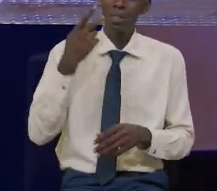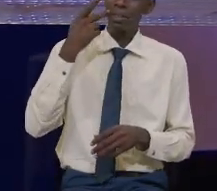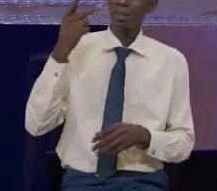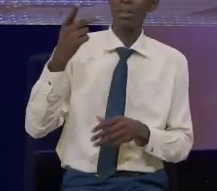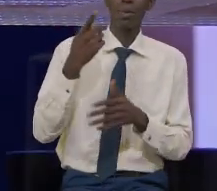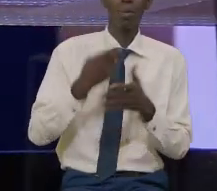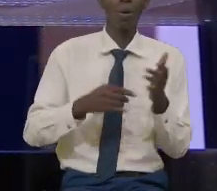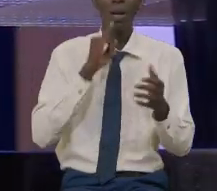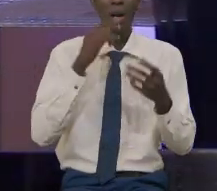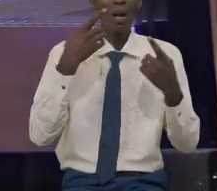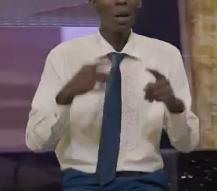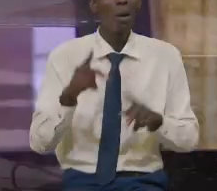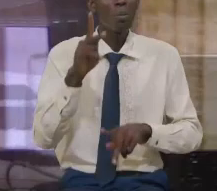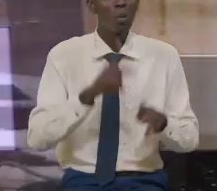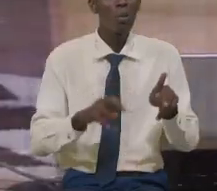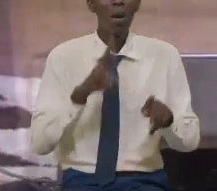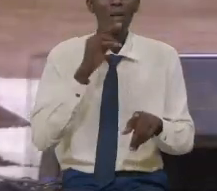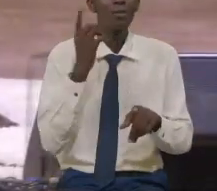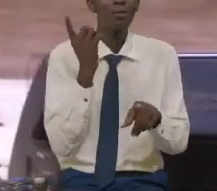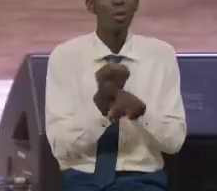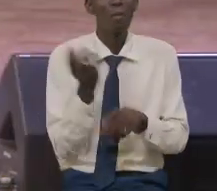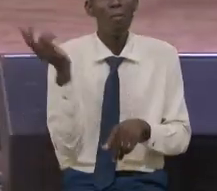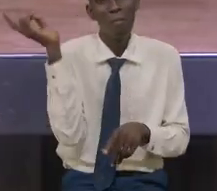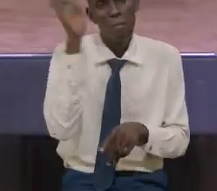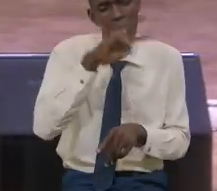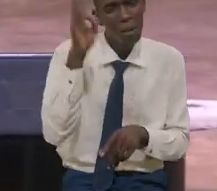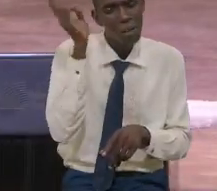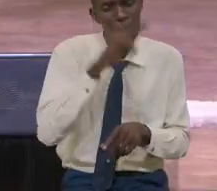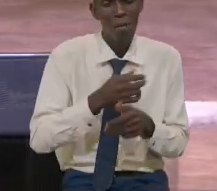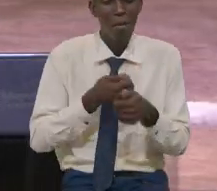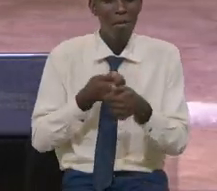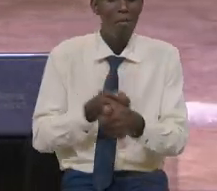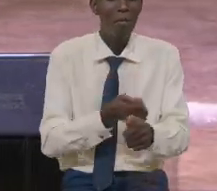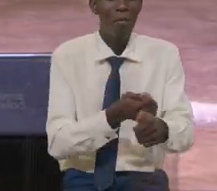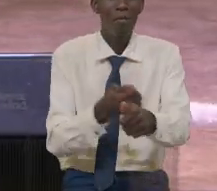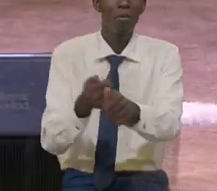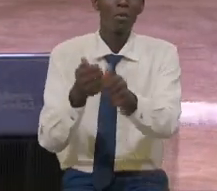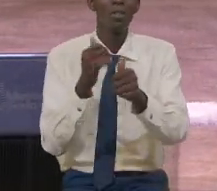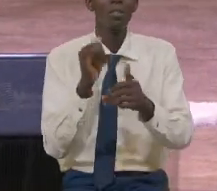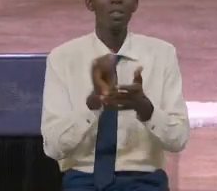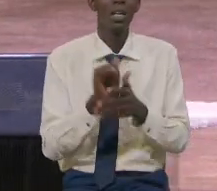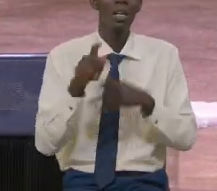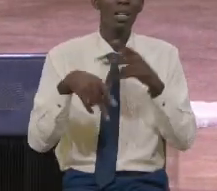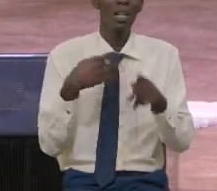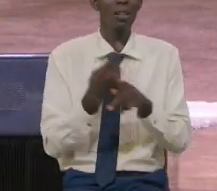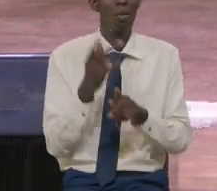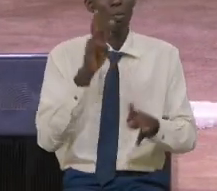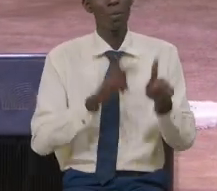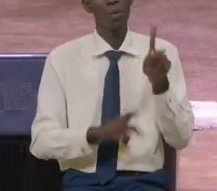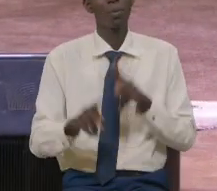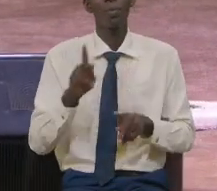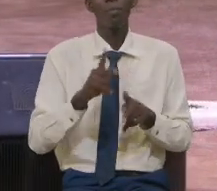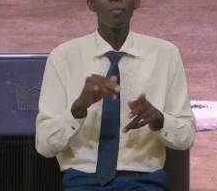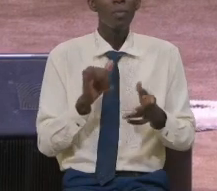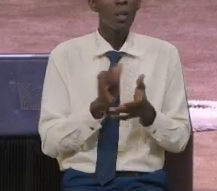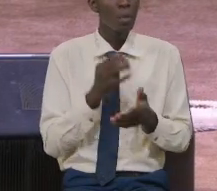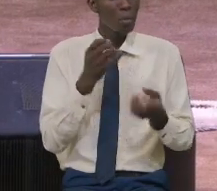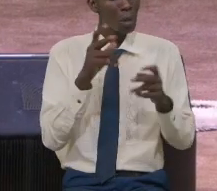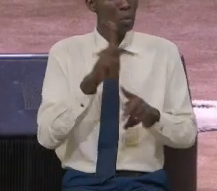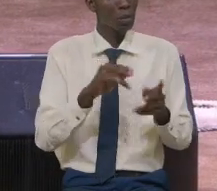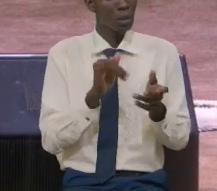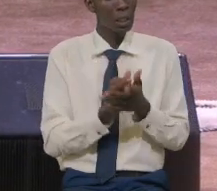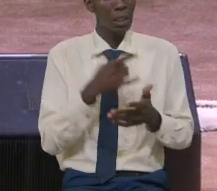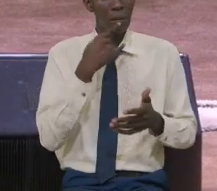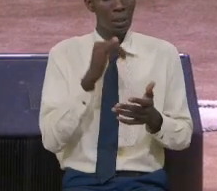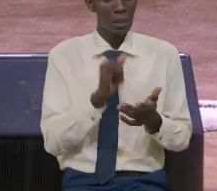people are just sheepishly following, ignorantly following. It means many people who say they are born again, they don't